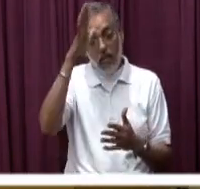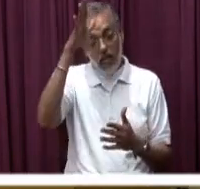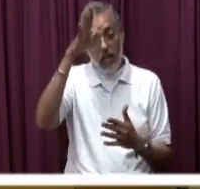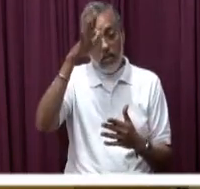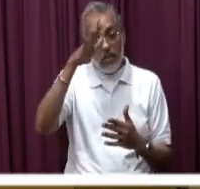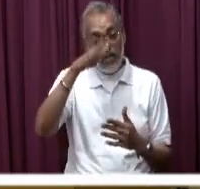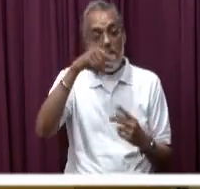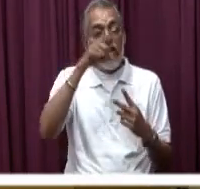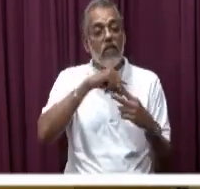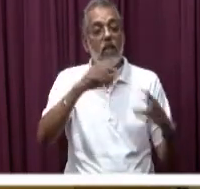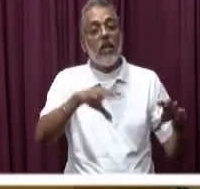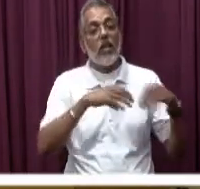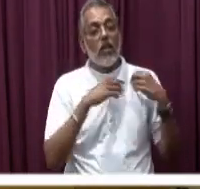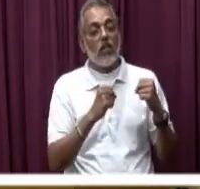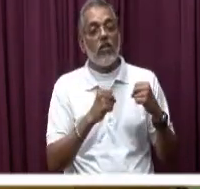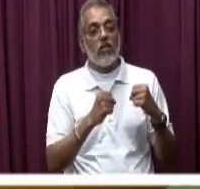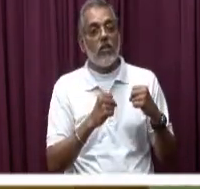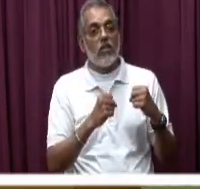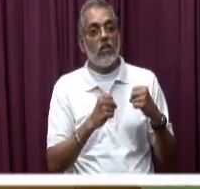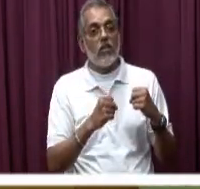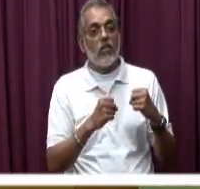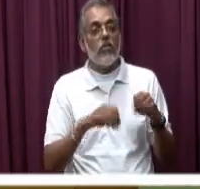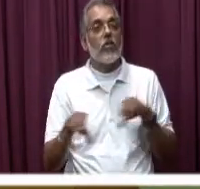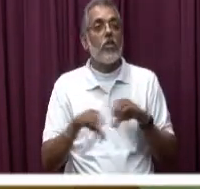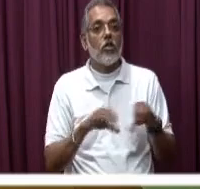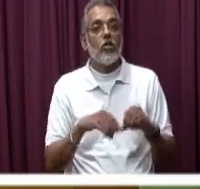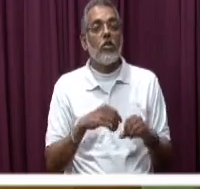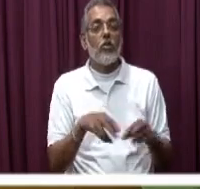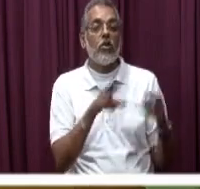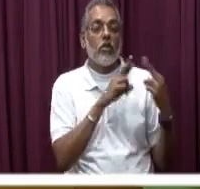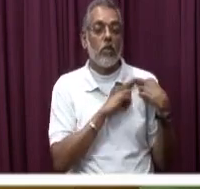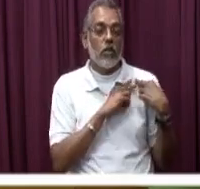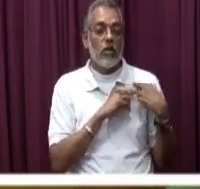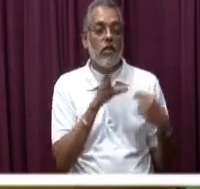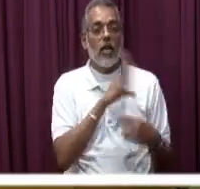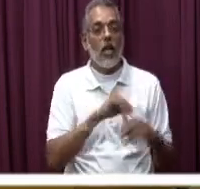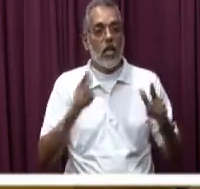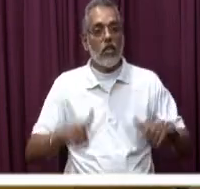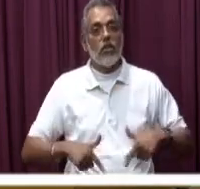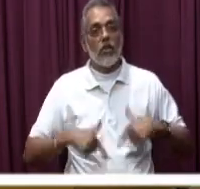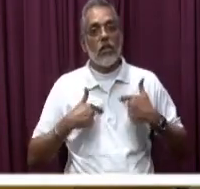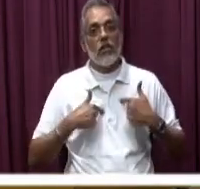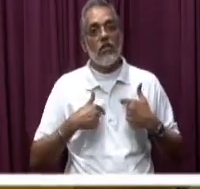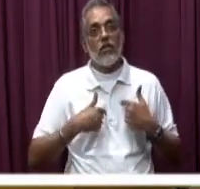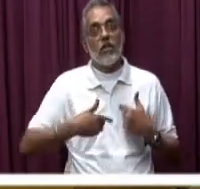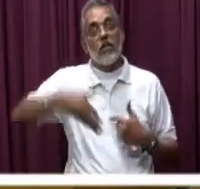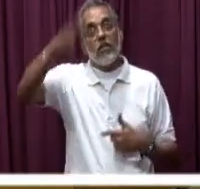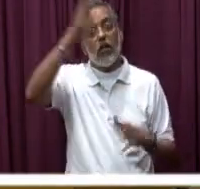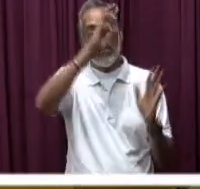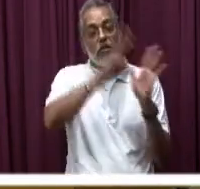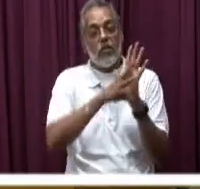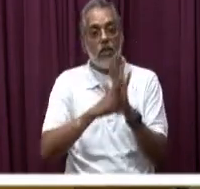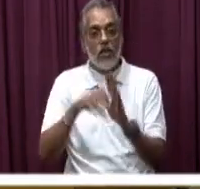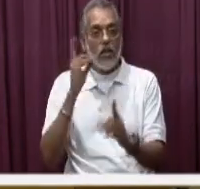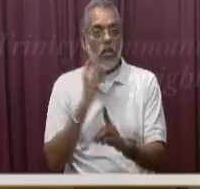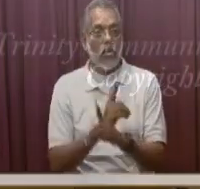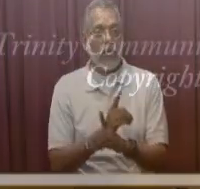courage to do what is being asked of them and to live what God is asking. Amen.